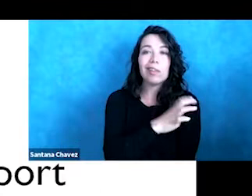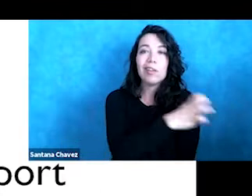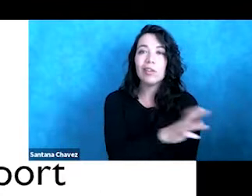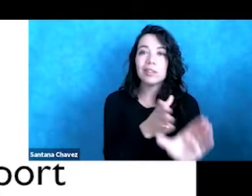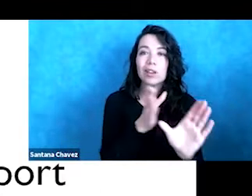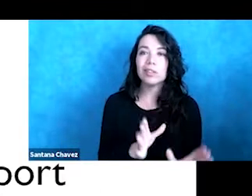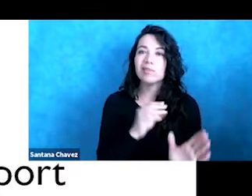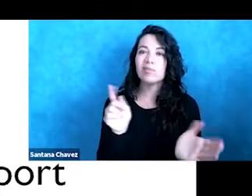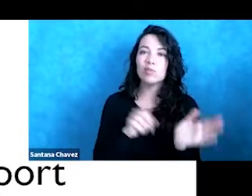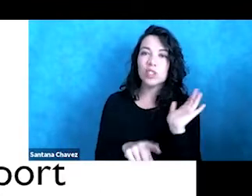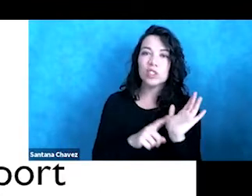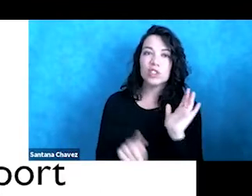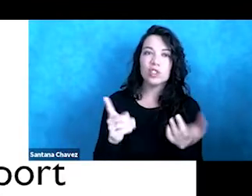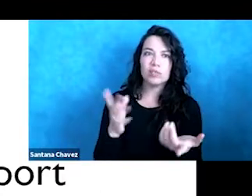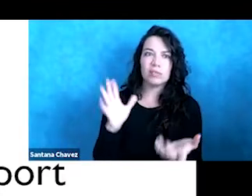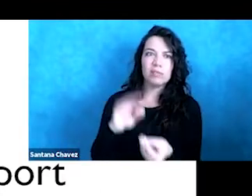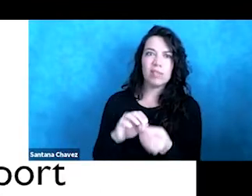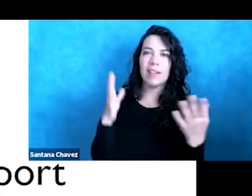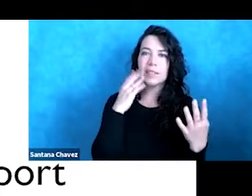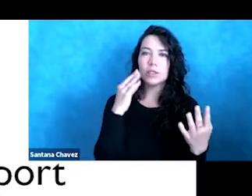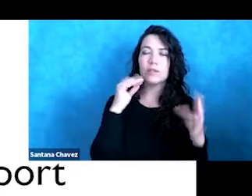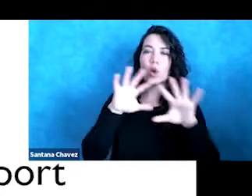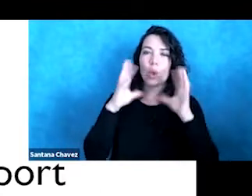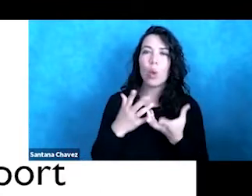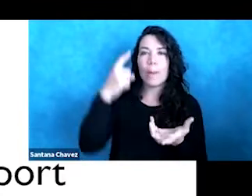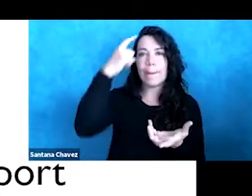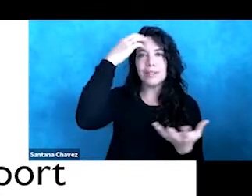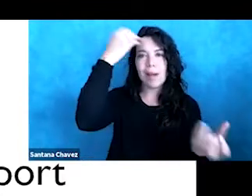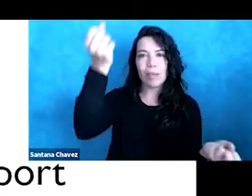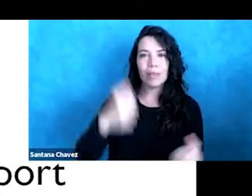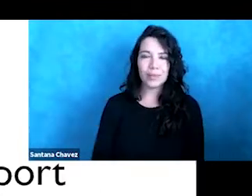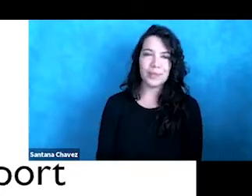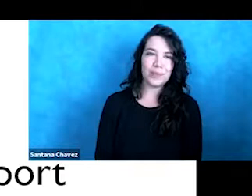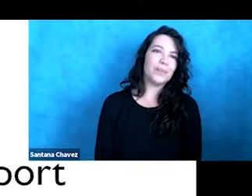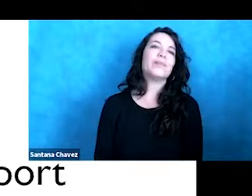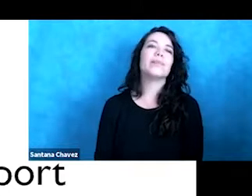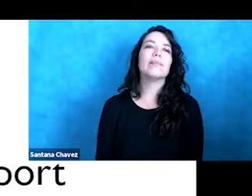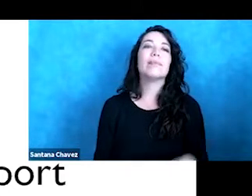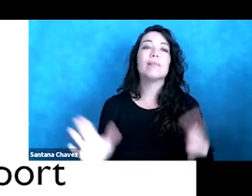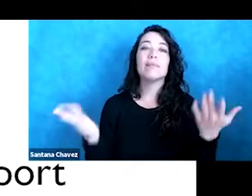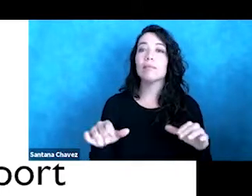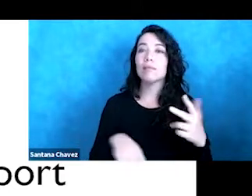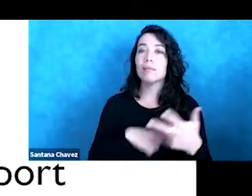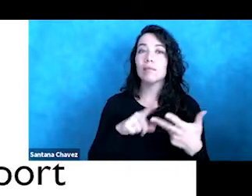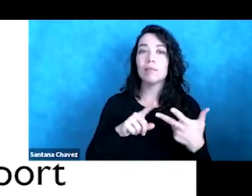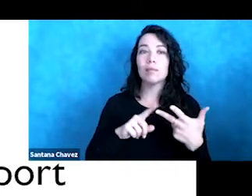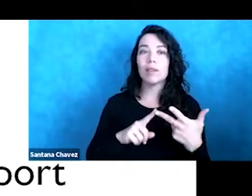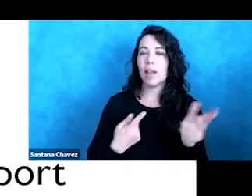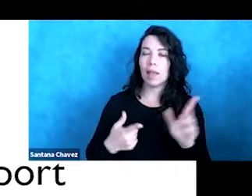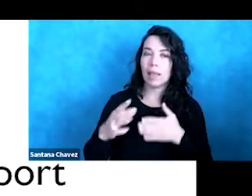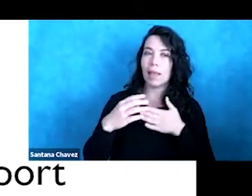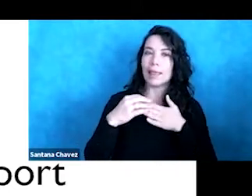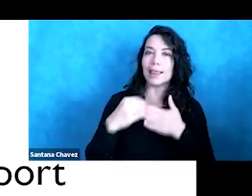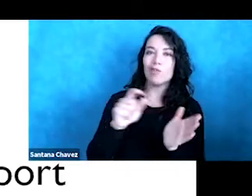clinical experience in global mental health. And next we have the lead writer for the toolkit, Jennifer